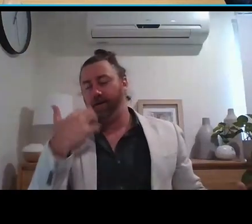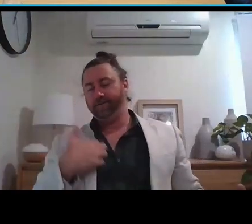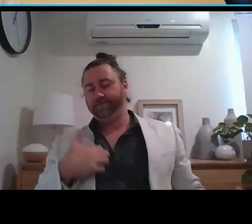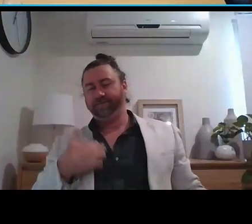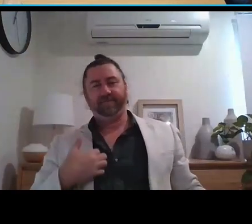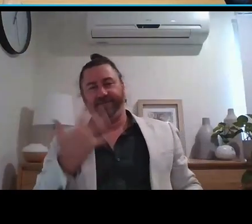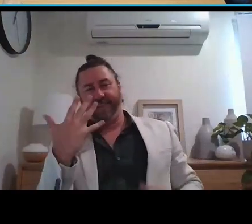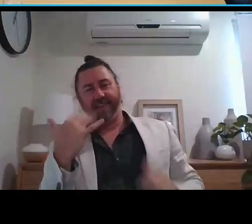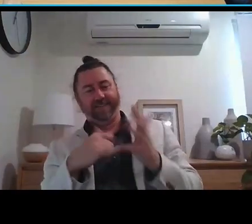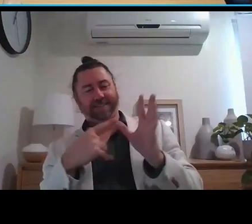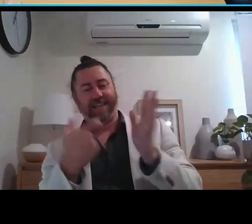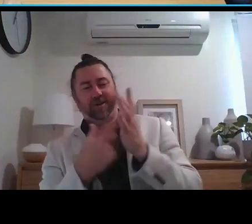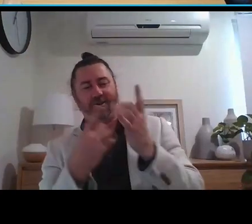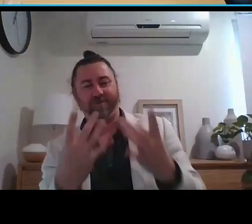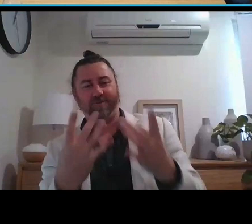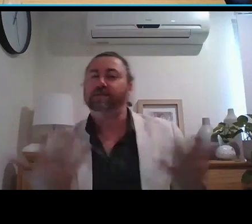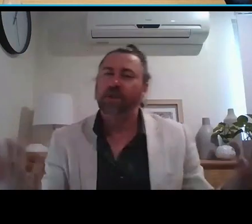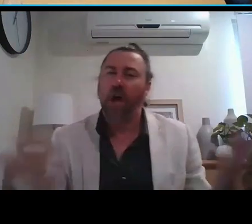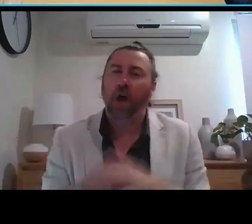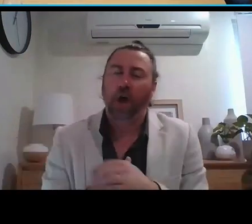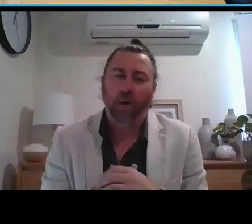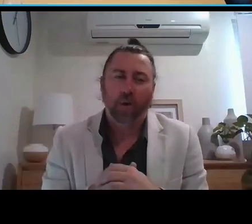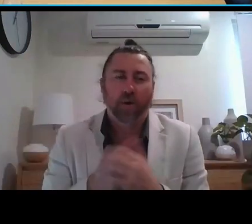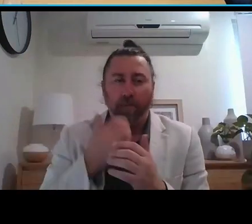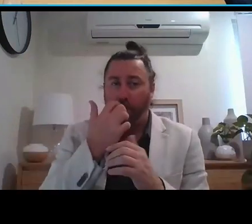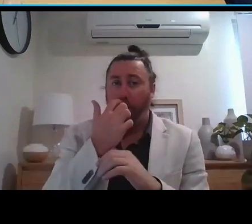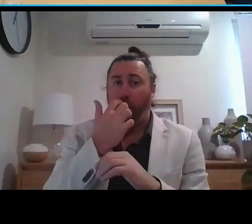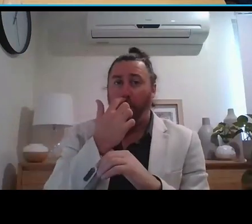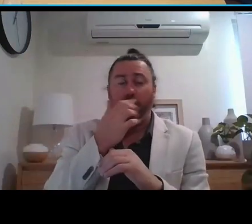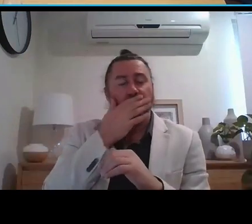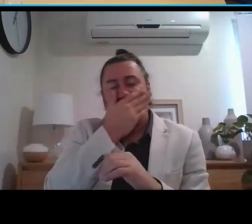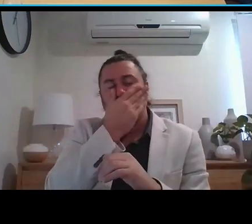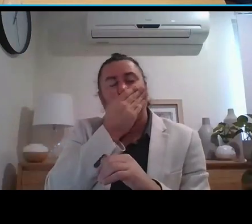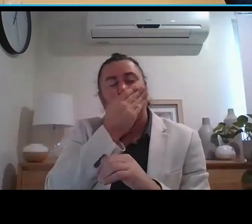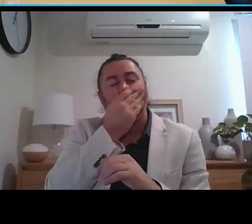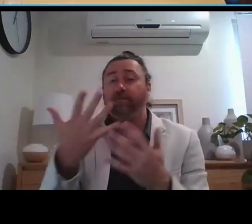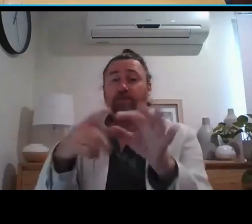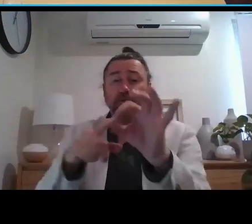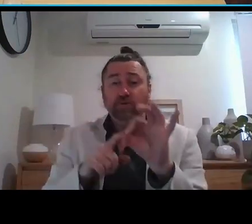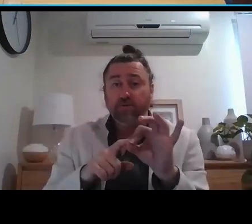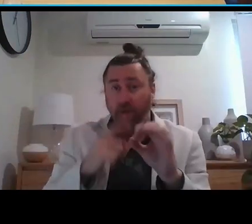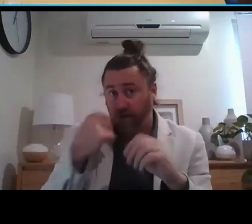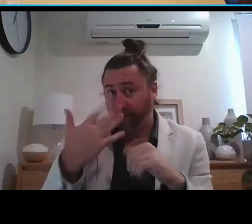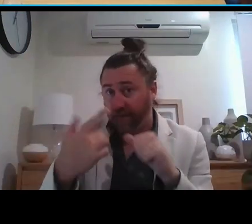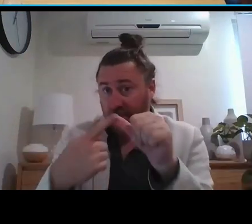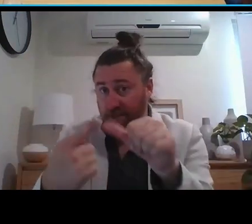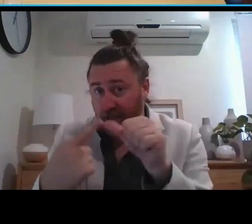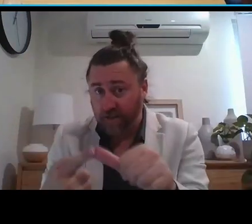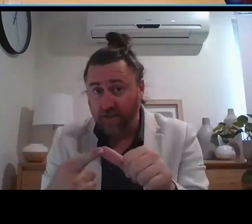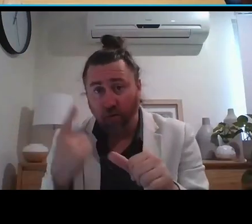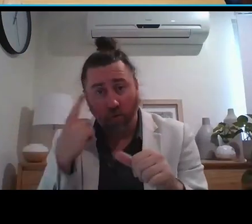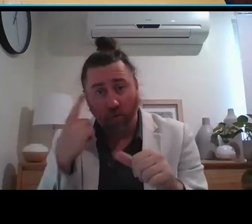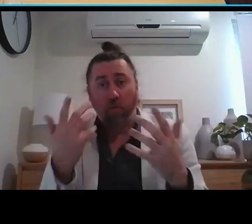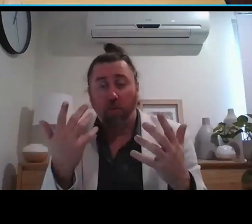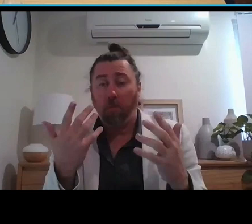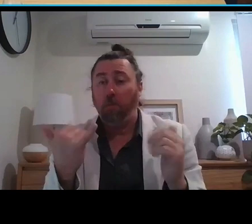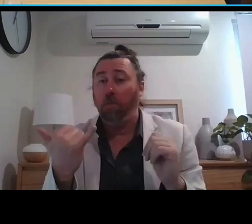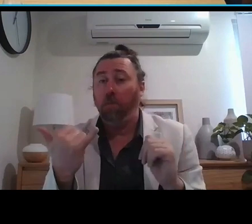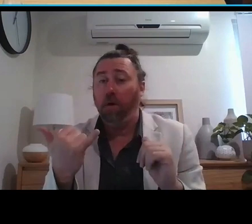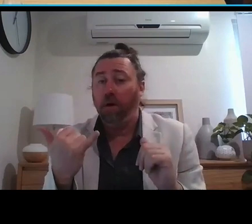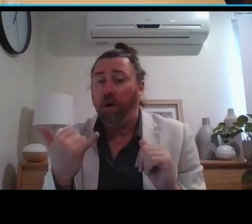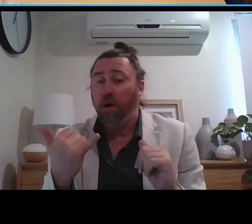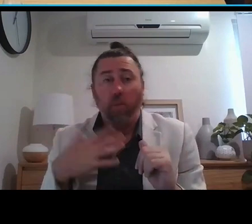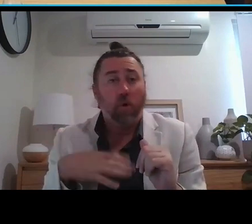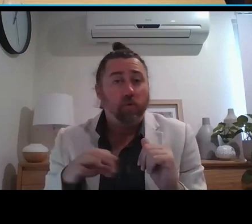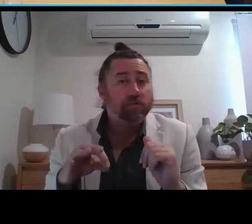So what we do is we're going to have time for a question and answer. And what I thought might be really useful is we'll begin